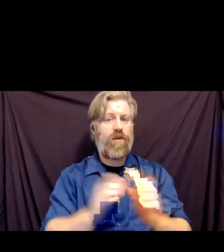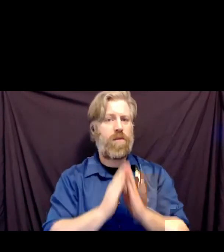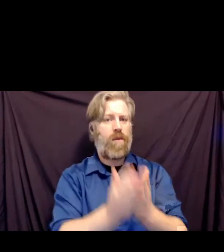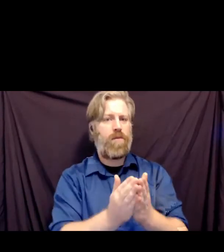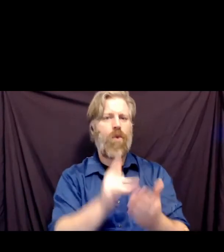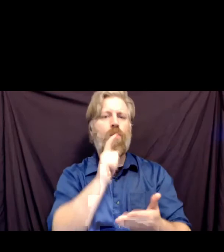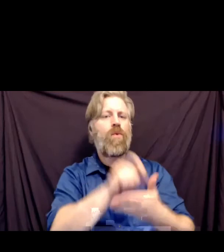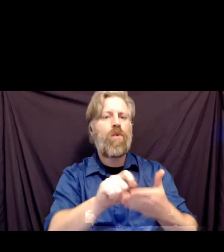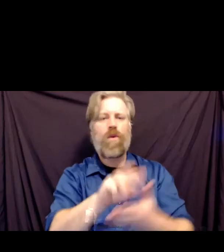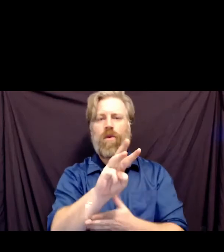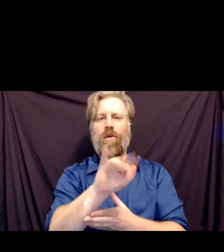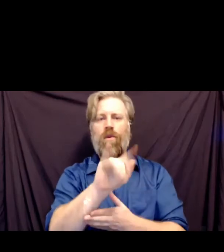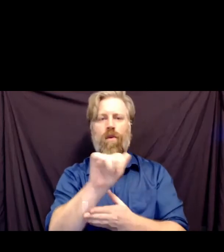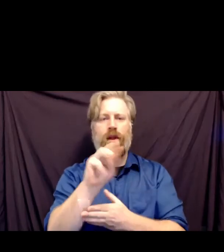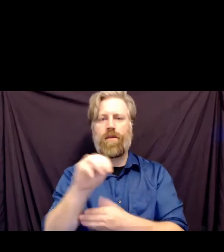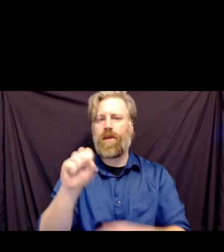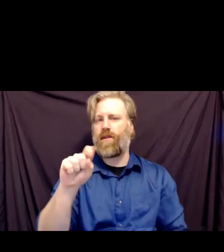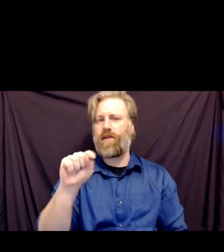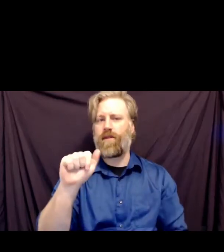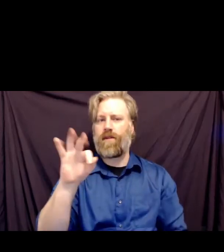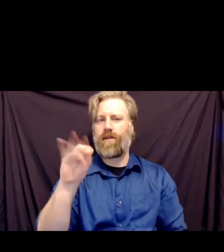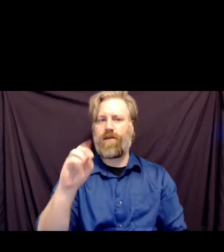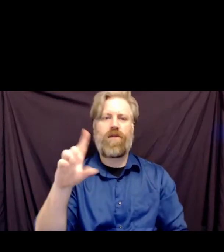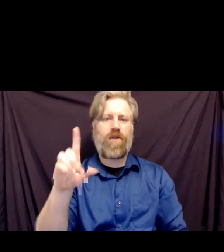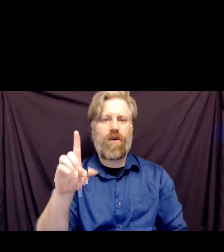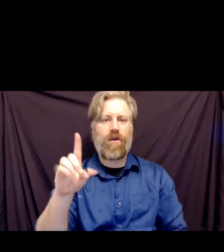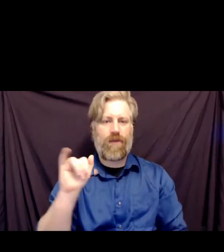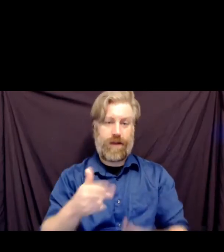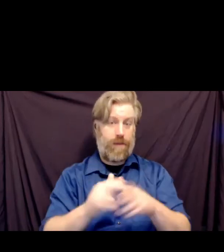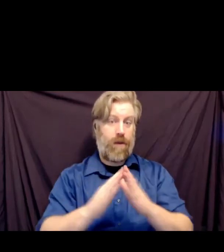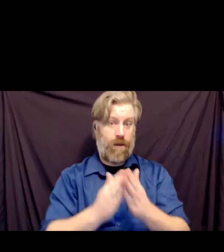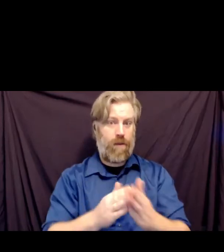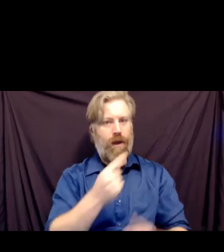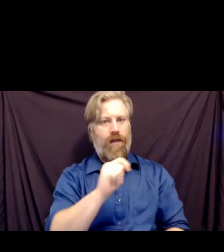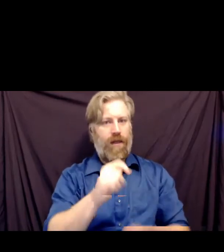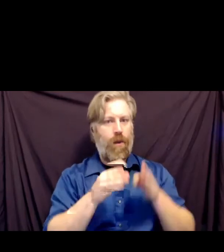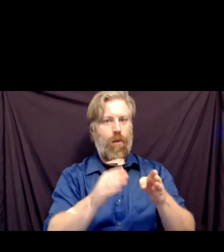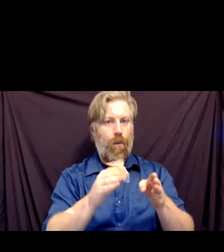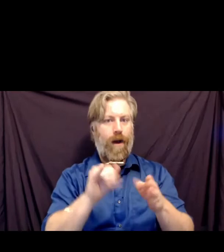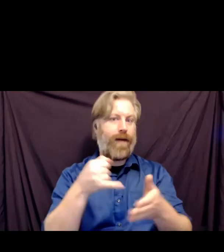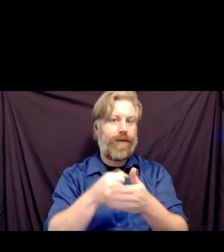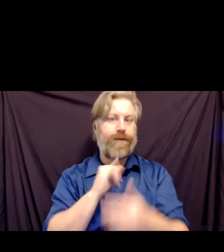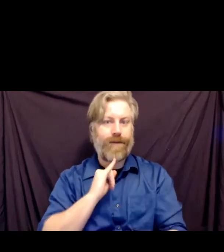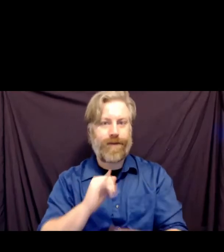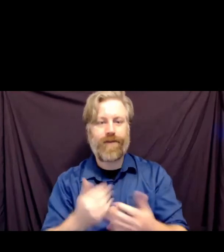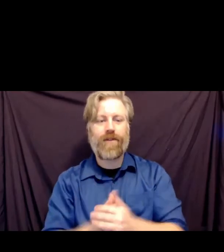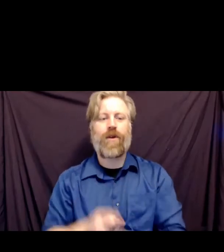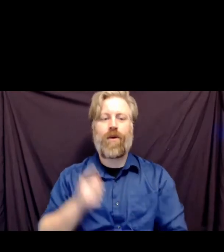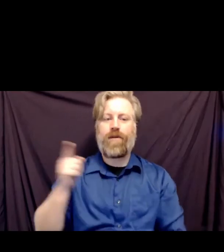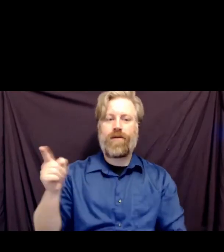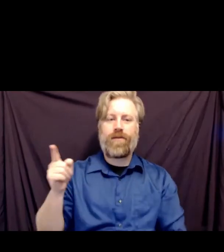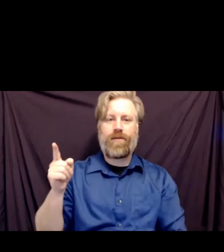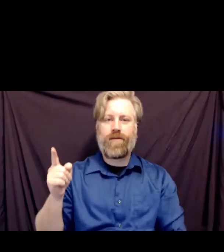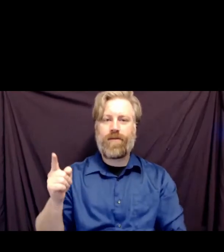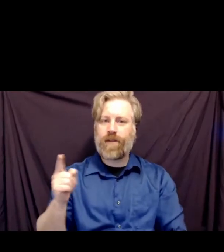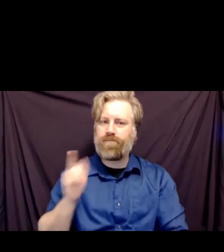name of the book is The Way It Is. It's a compilation of all of the poems that he wrote. And he was a conscientious objector in World War